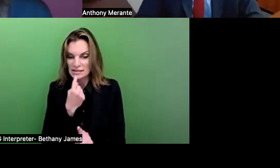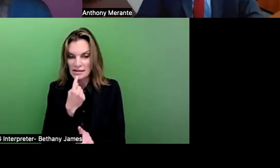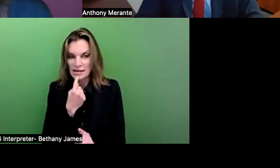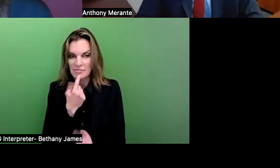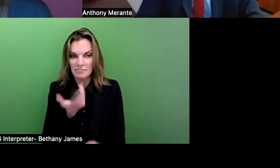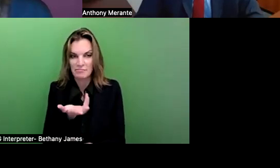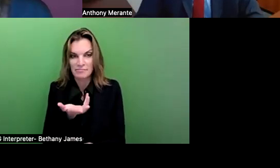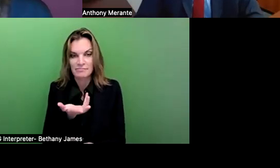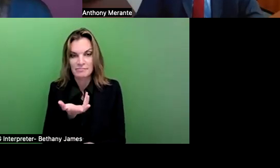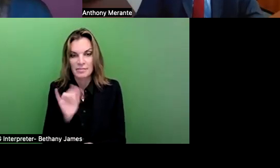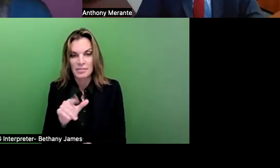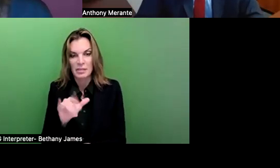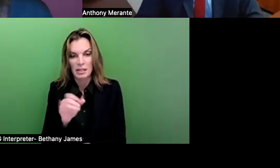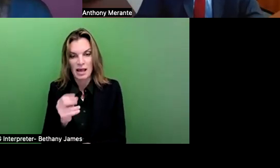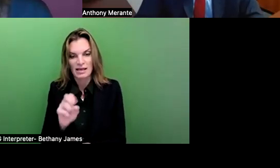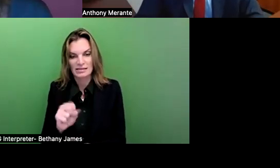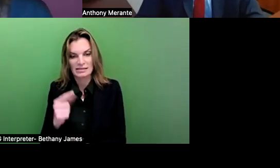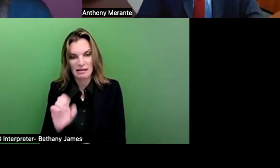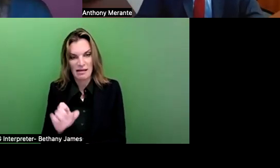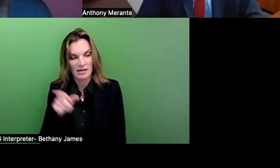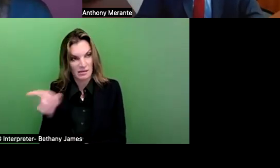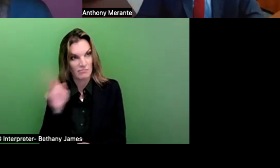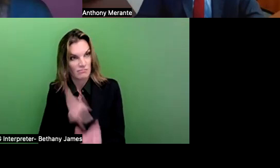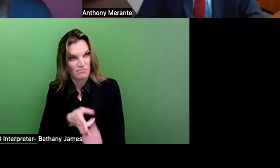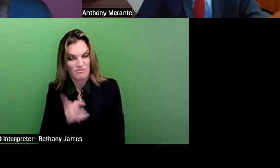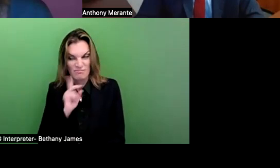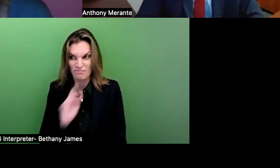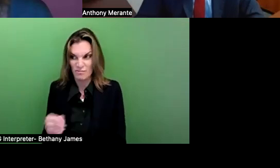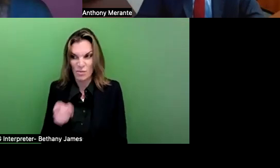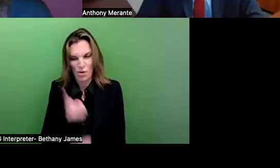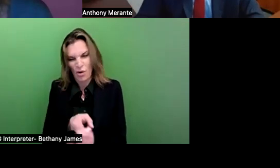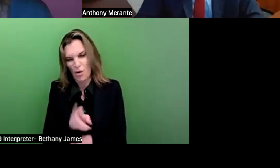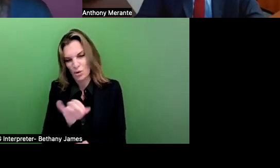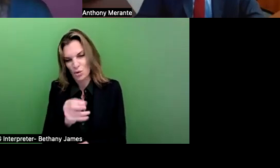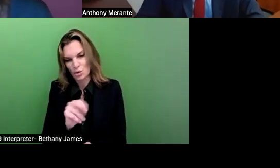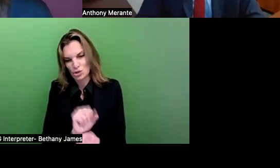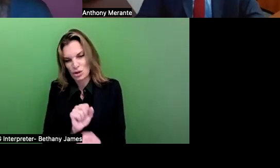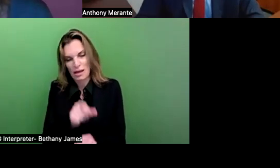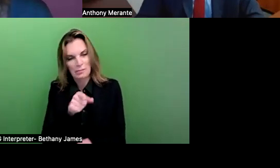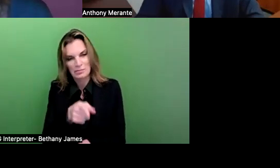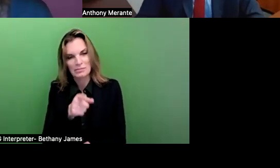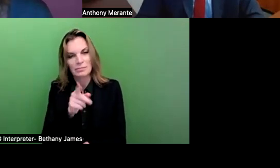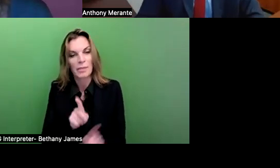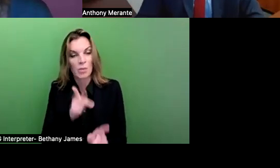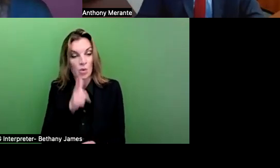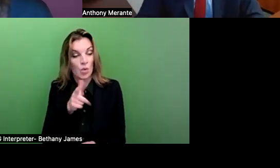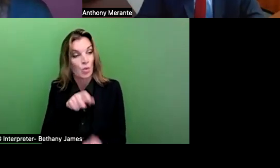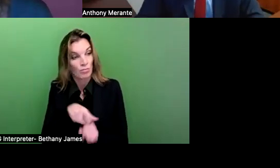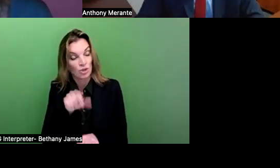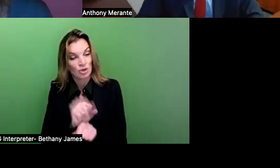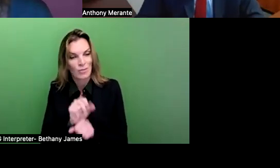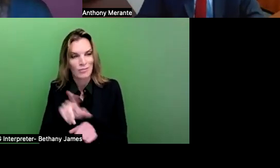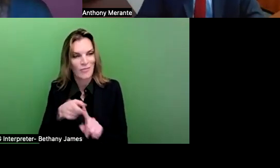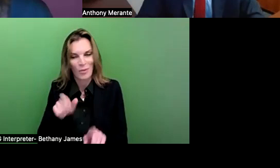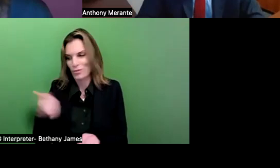at Lionsgate. Those are hard union jobs to get. The people that are coming there are people from out of state. I have not heard